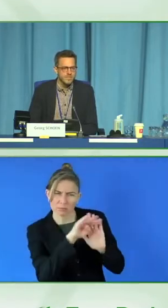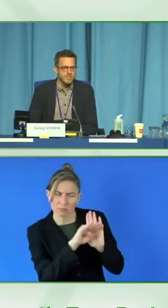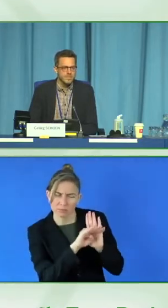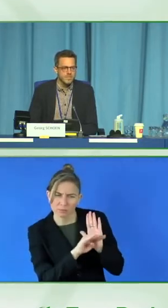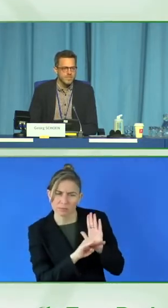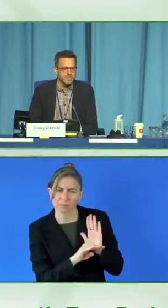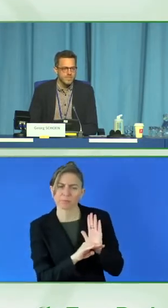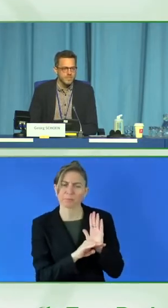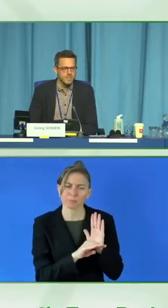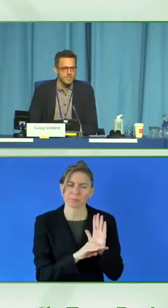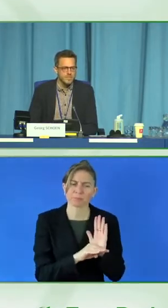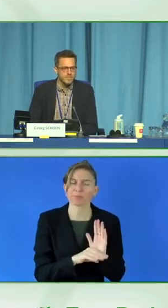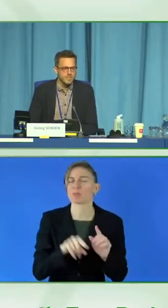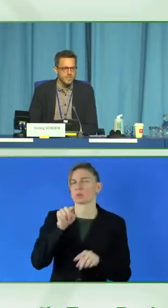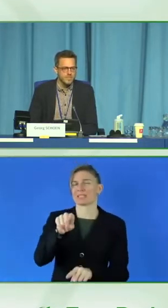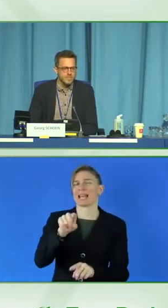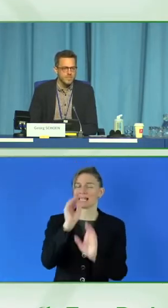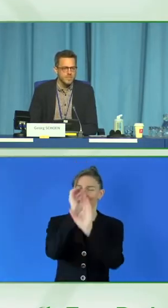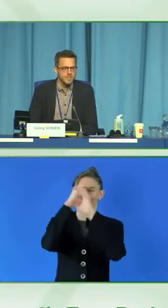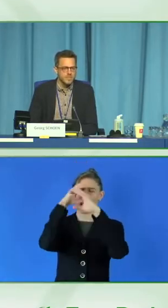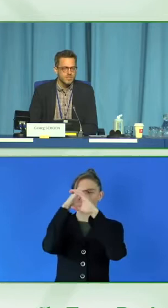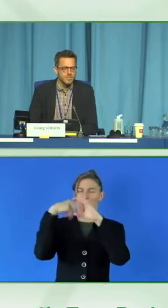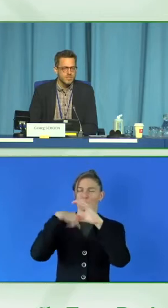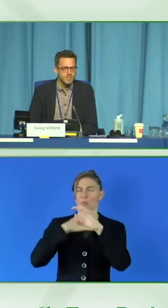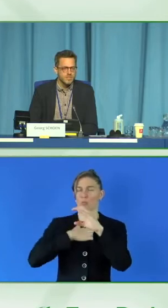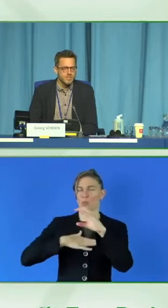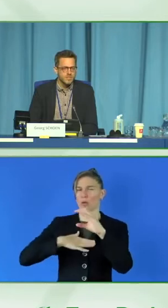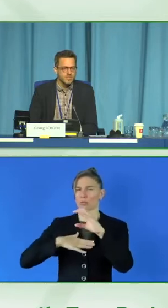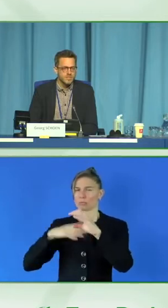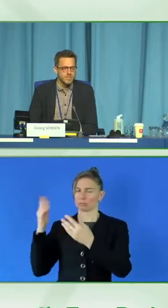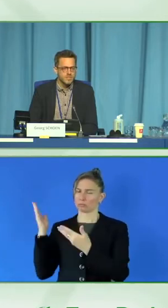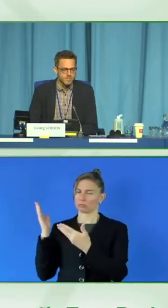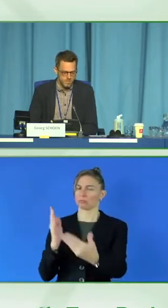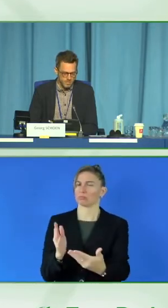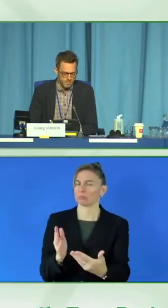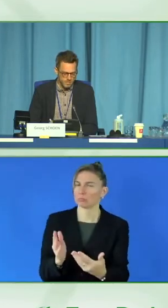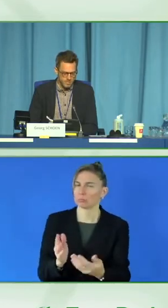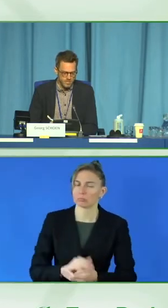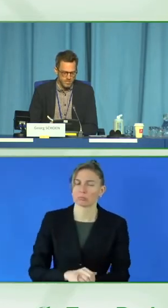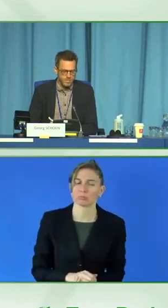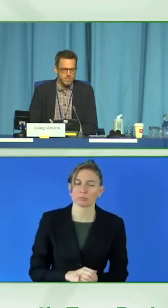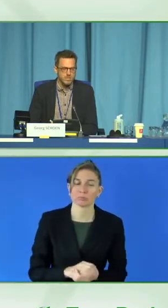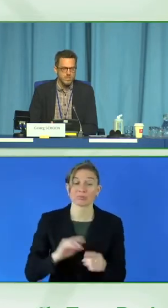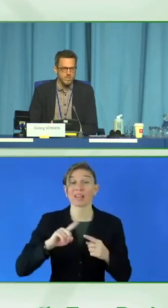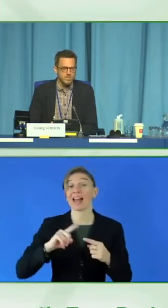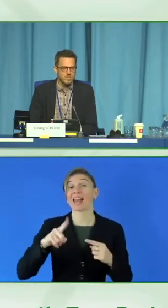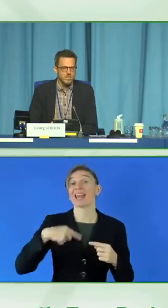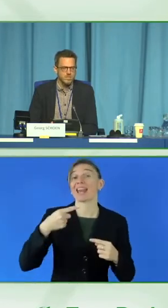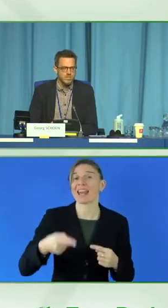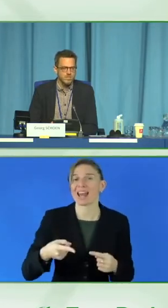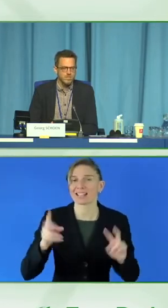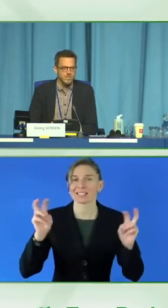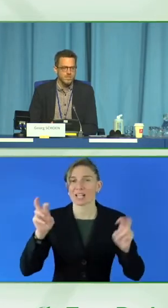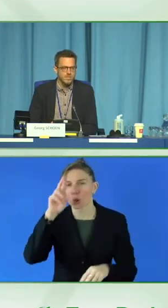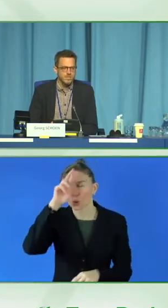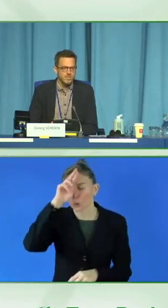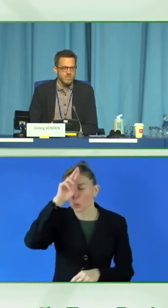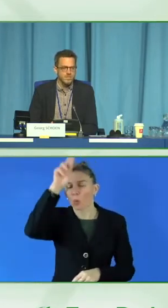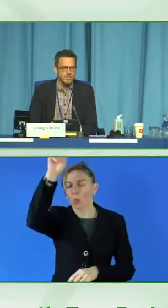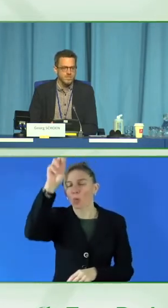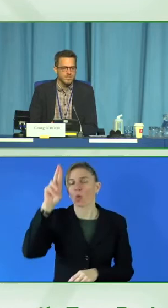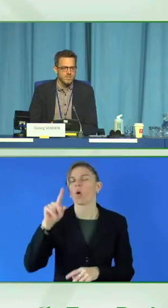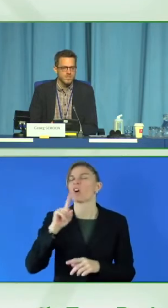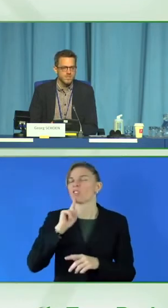that we're trying to bring in, that the next unicorn truly represents all of its user base. And